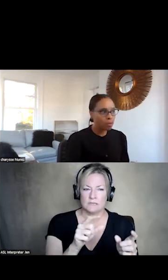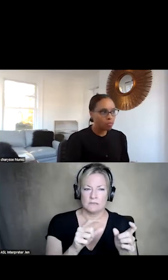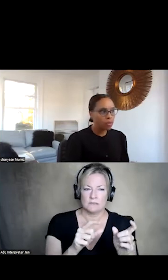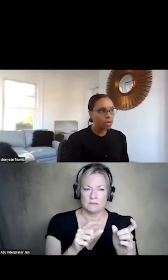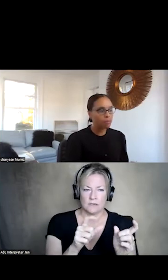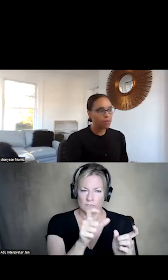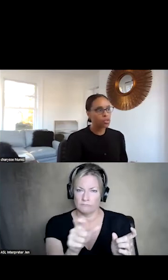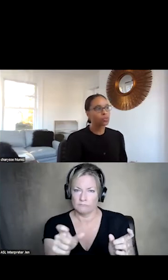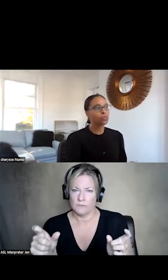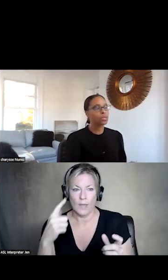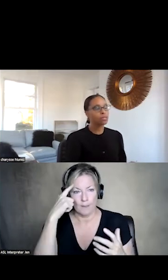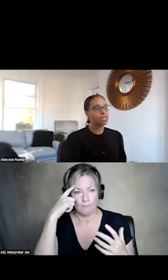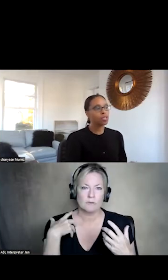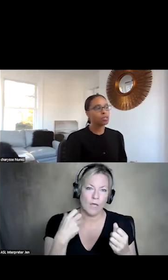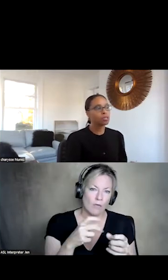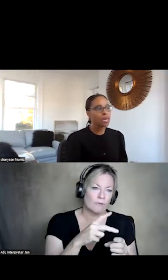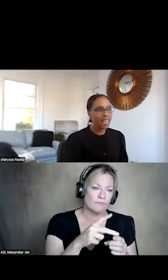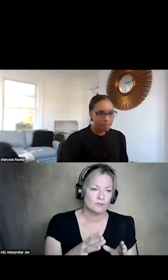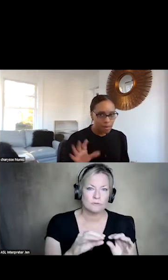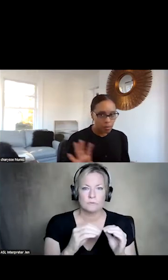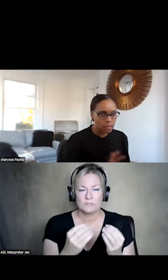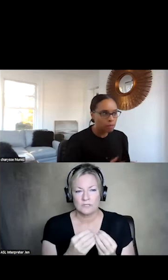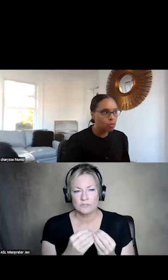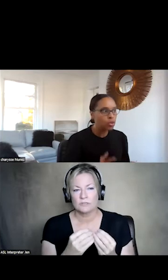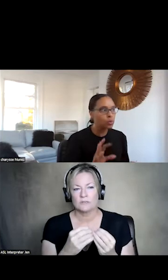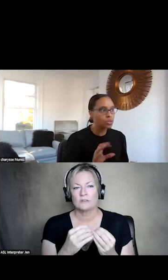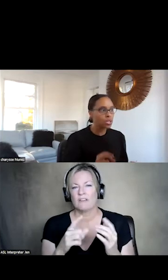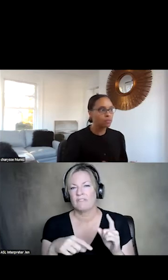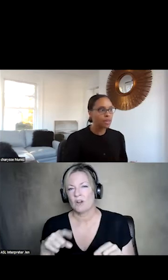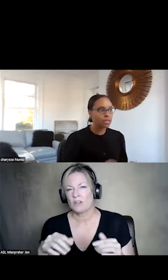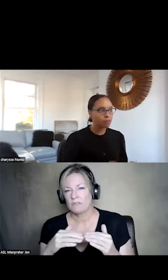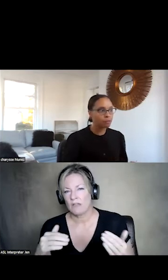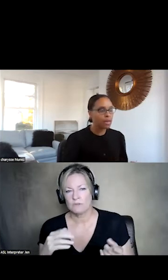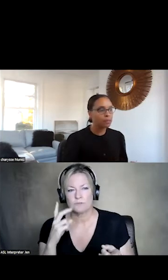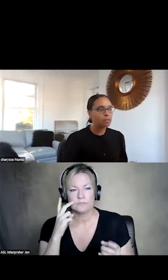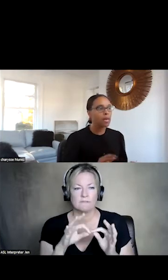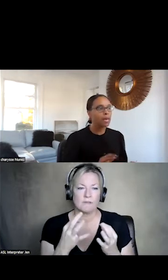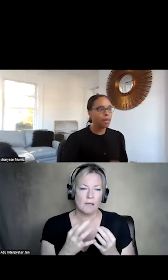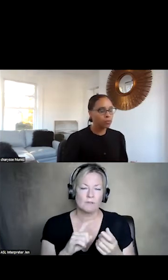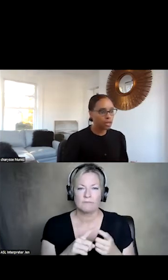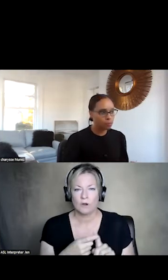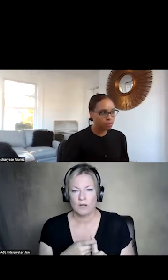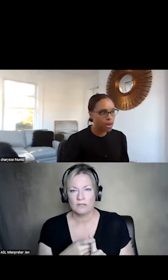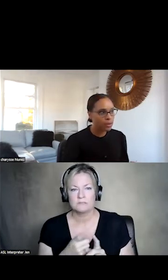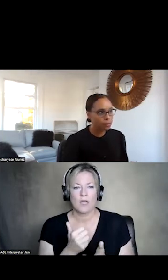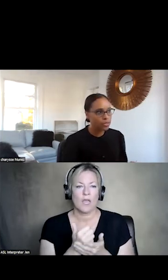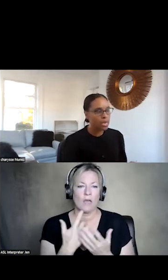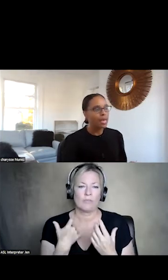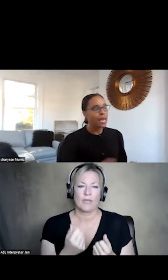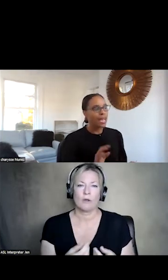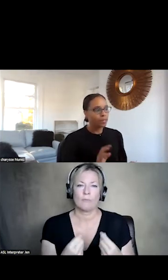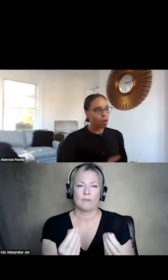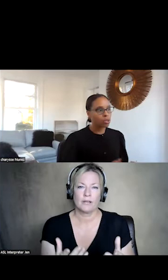mental health professionals and organizations at varying levels. You will see family and friends, healthcare